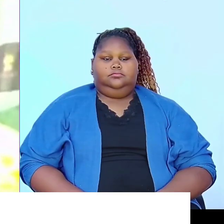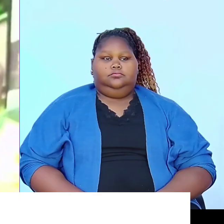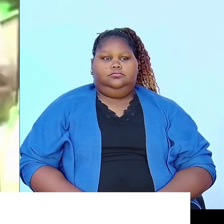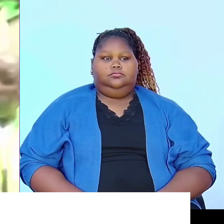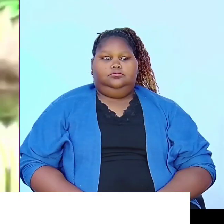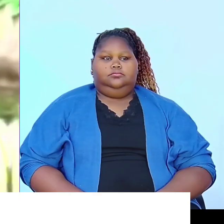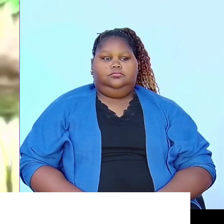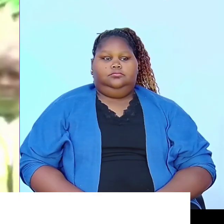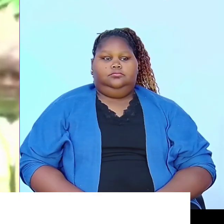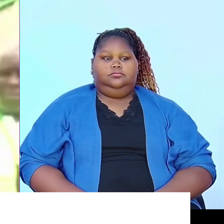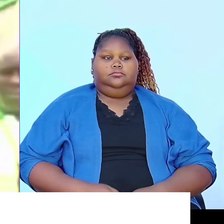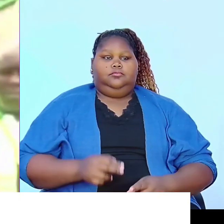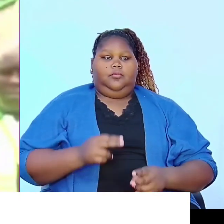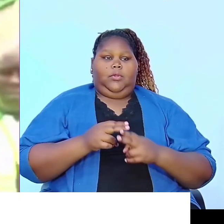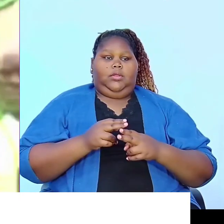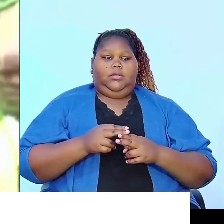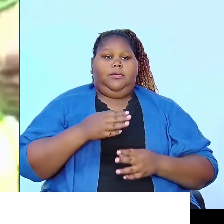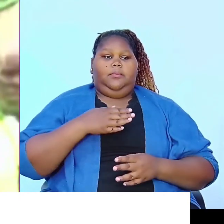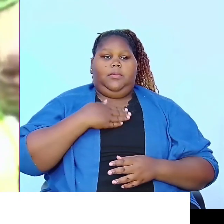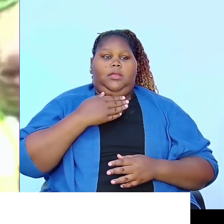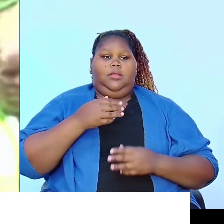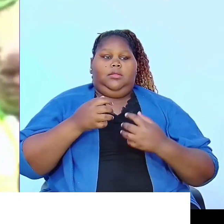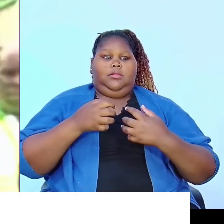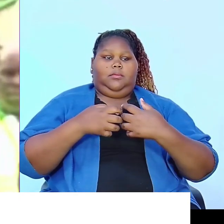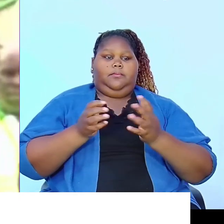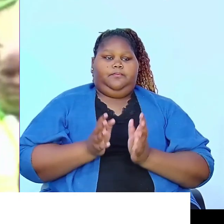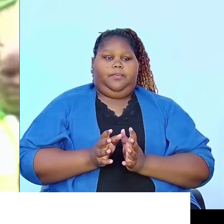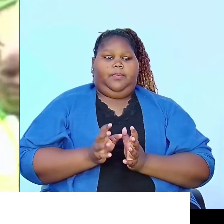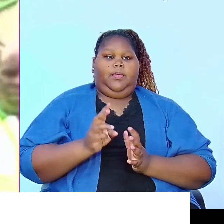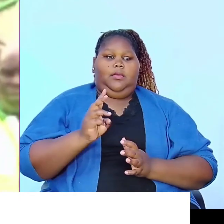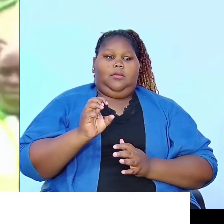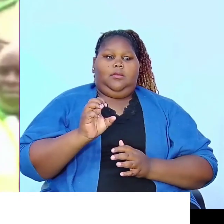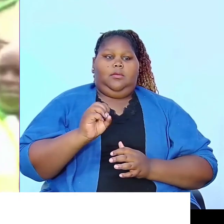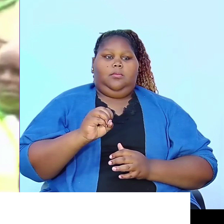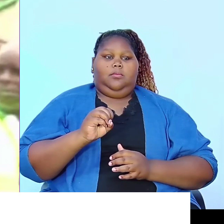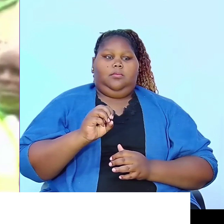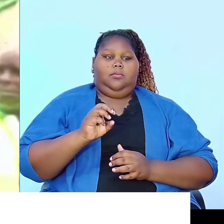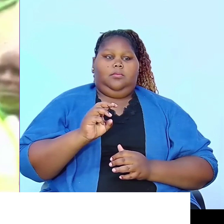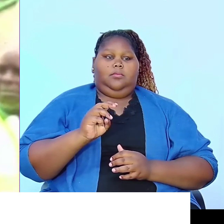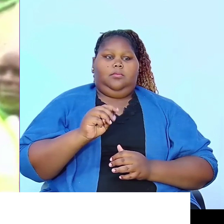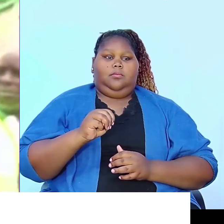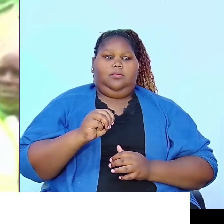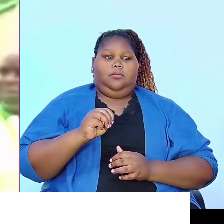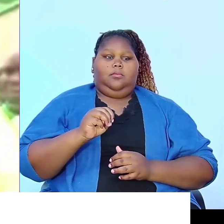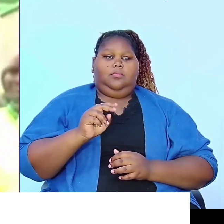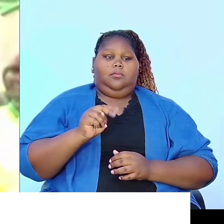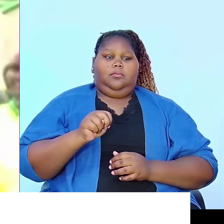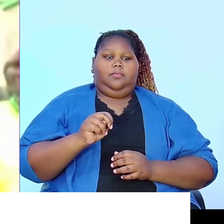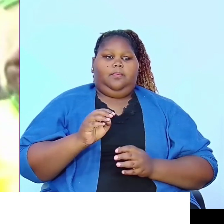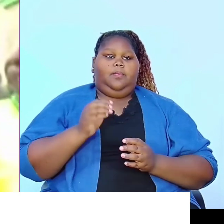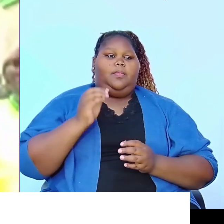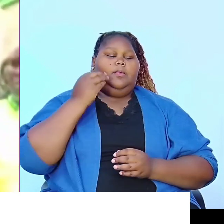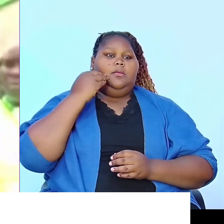Kwa majina naitwa mhandisi Owen Munene, mimi ndio mwenyekiti katika tawi hili la eneo la Nyanza ambalo ni tawi